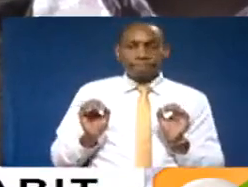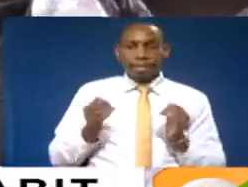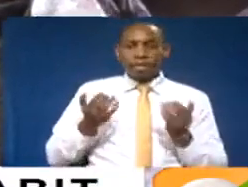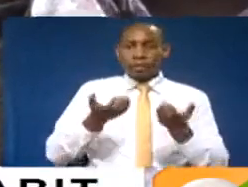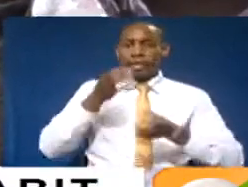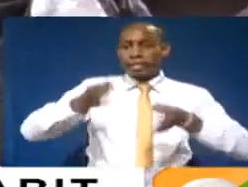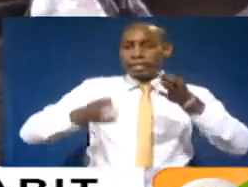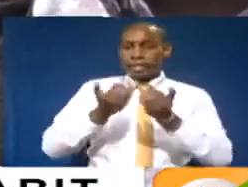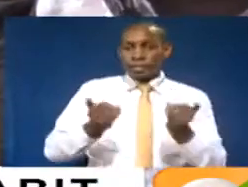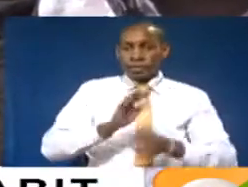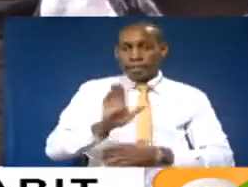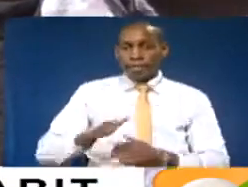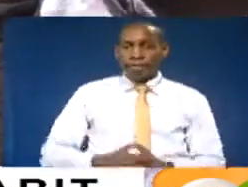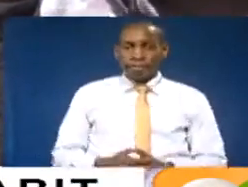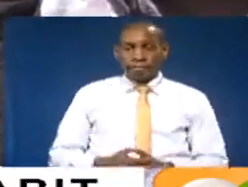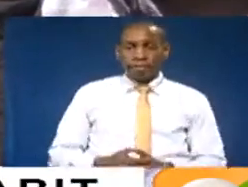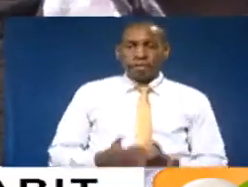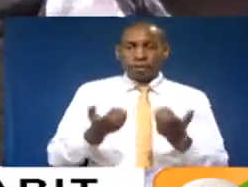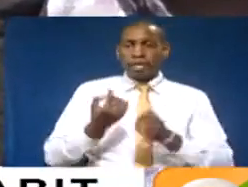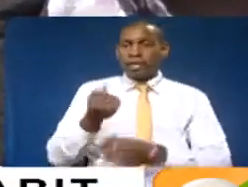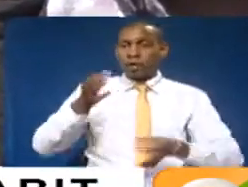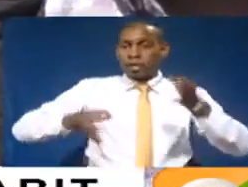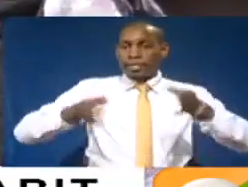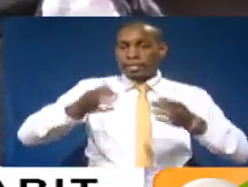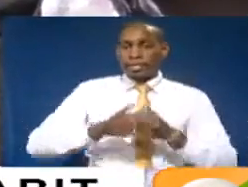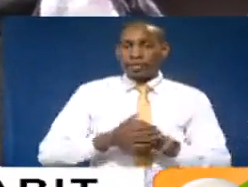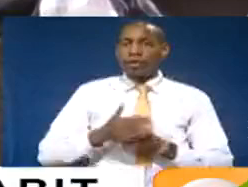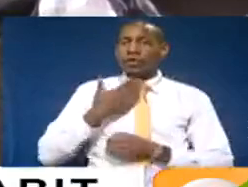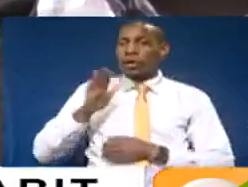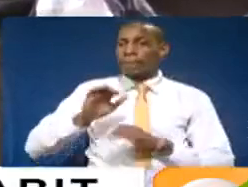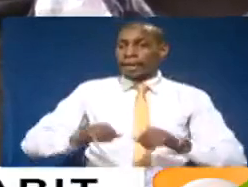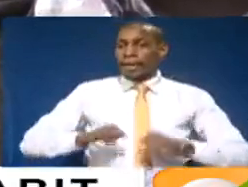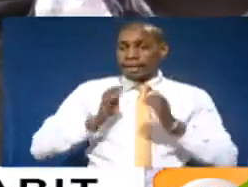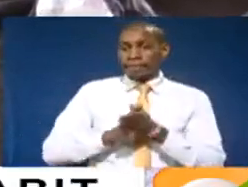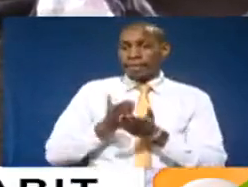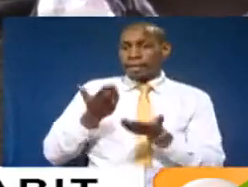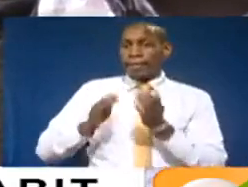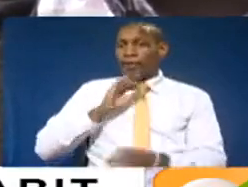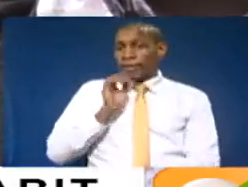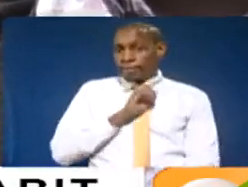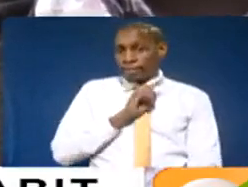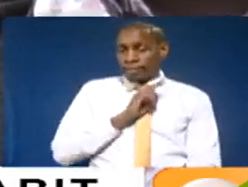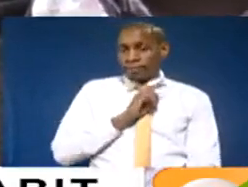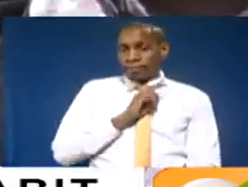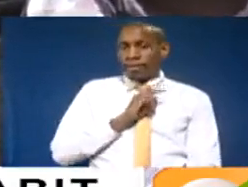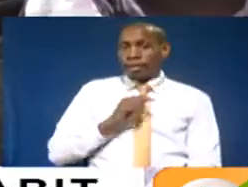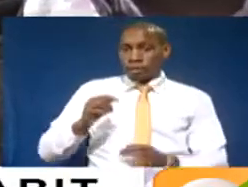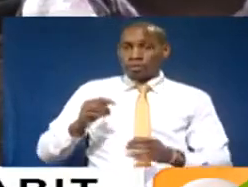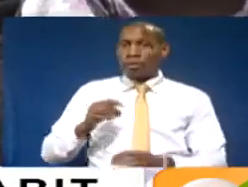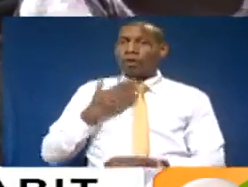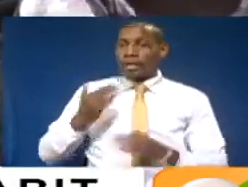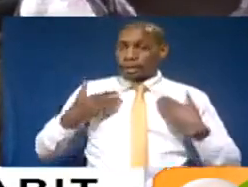will need justice for these children. We just need justice. We want them alive, and if they are gone, they are dead, we want their